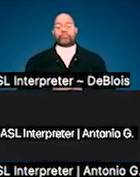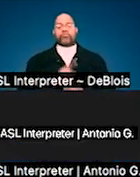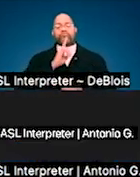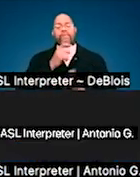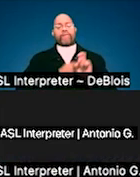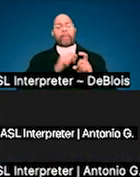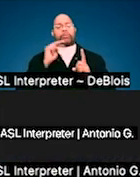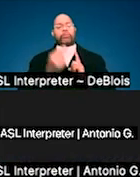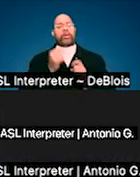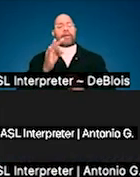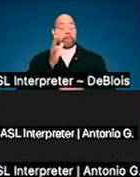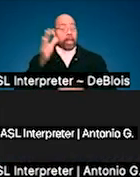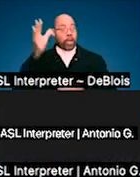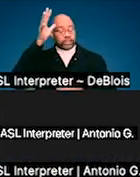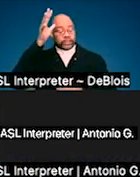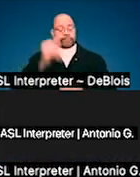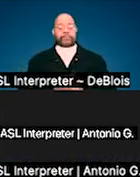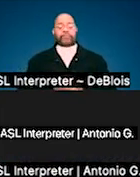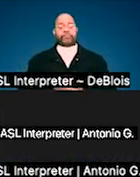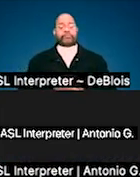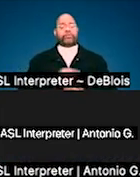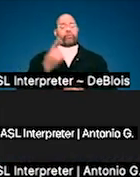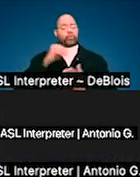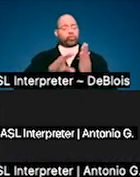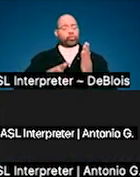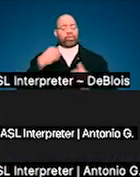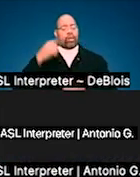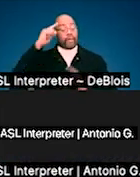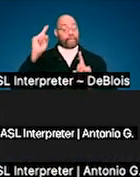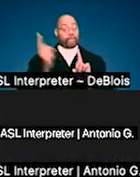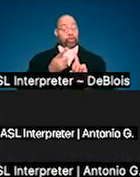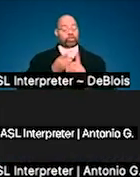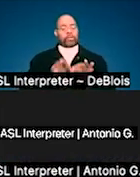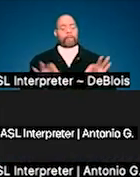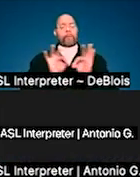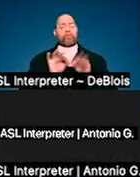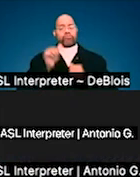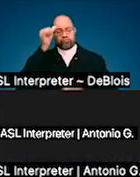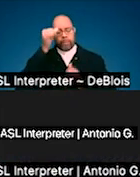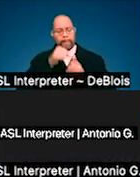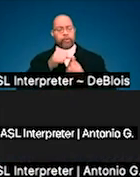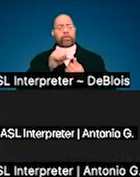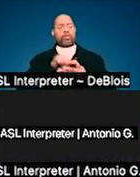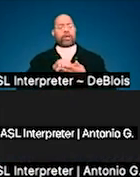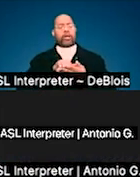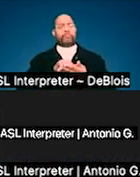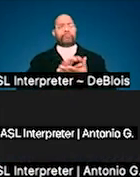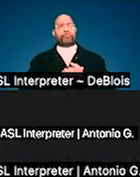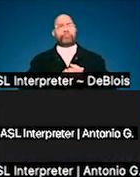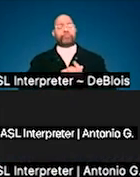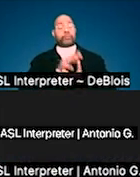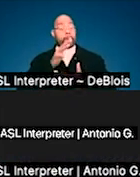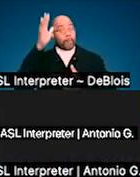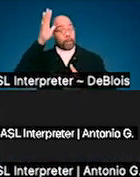from the perspective of parents of students. And I think, first of all, it's important to remember that